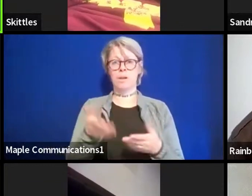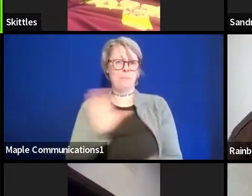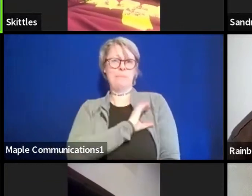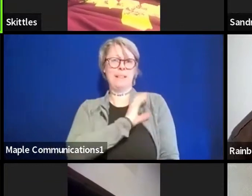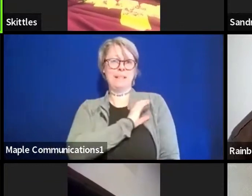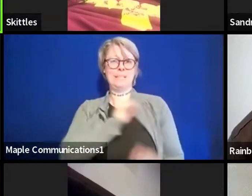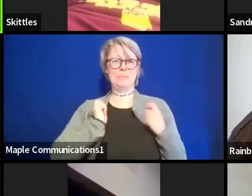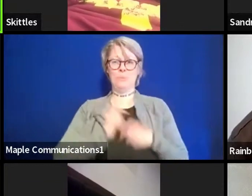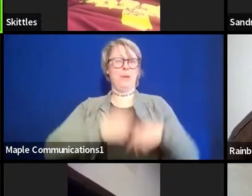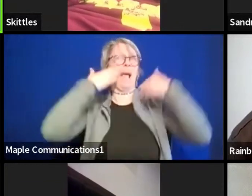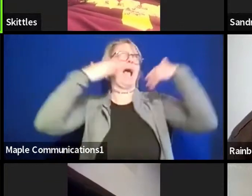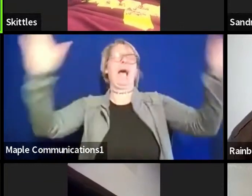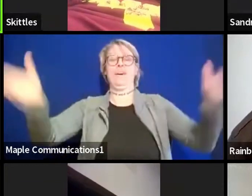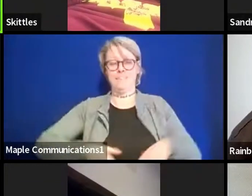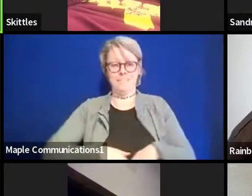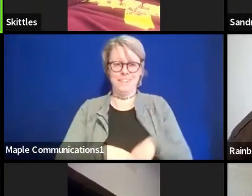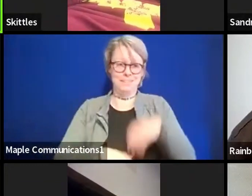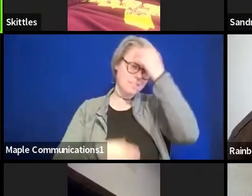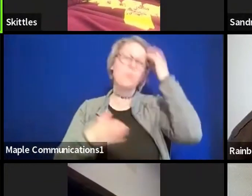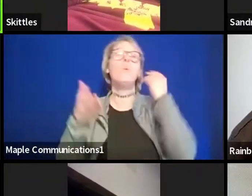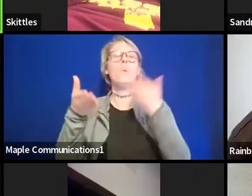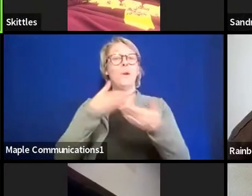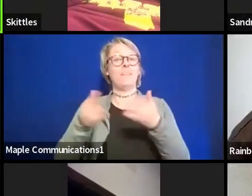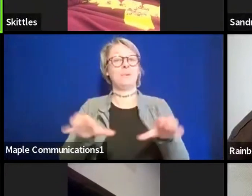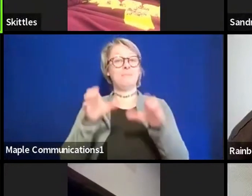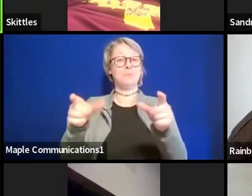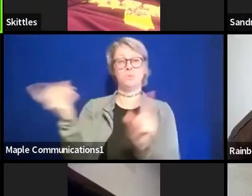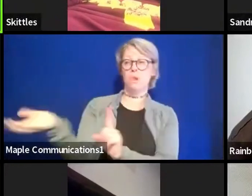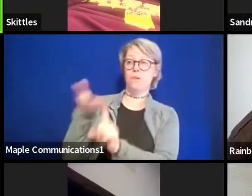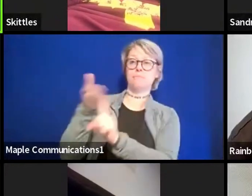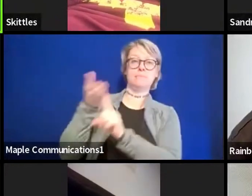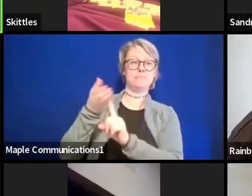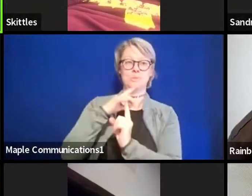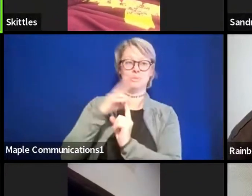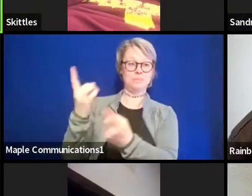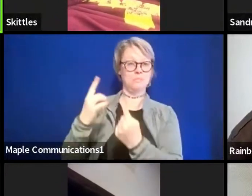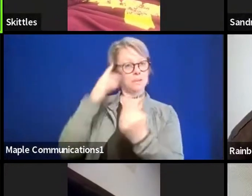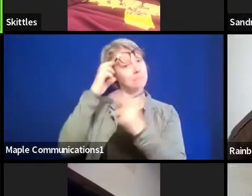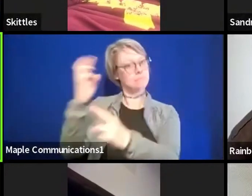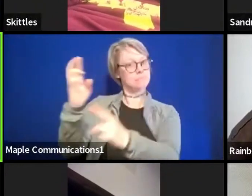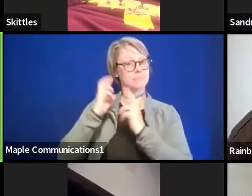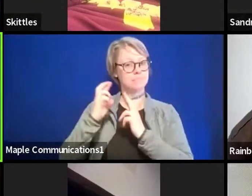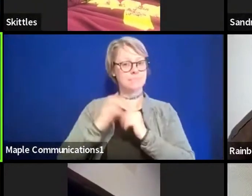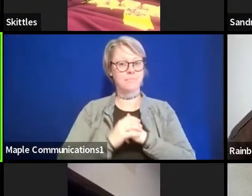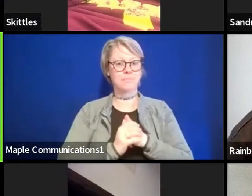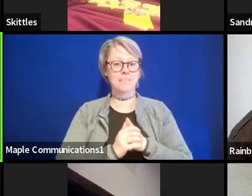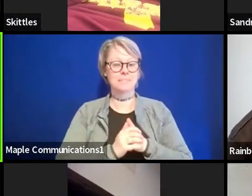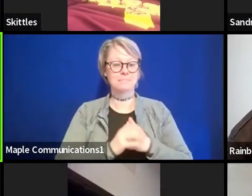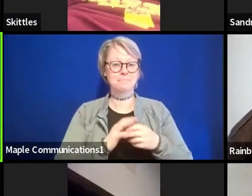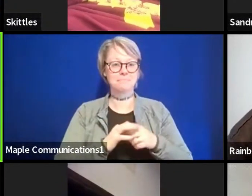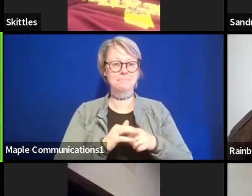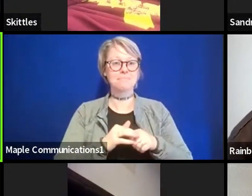know. Whatever you have to do to get some respect. Okay. that's great. We're gonna,